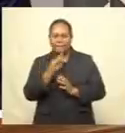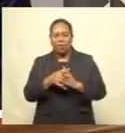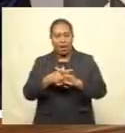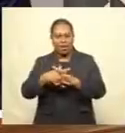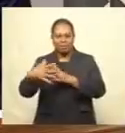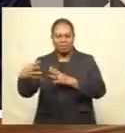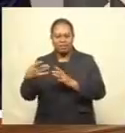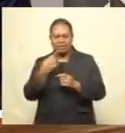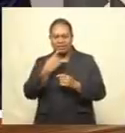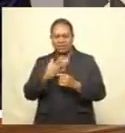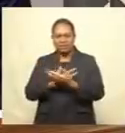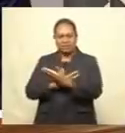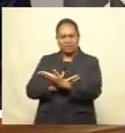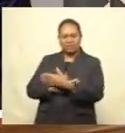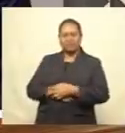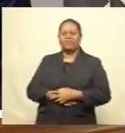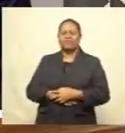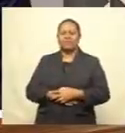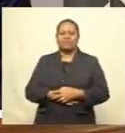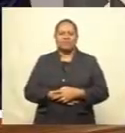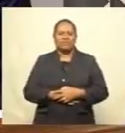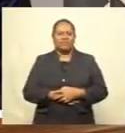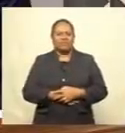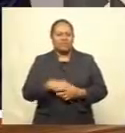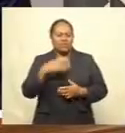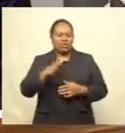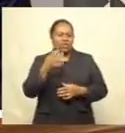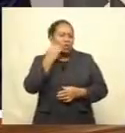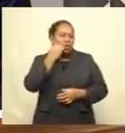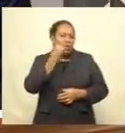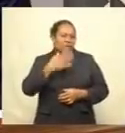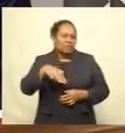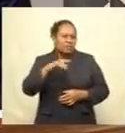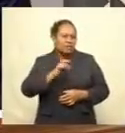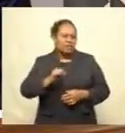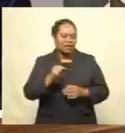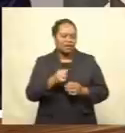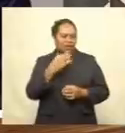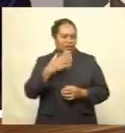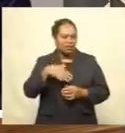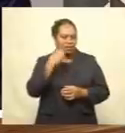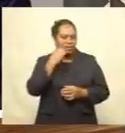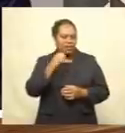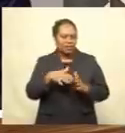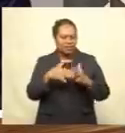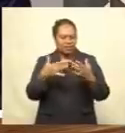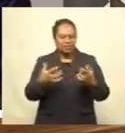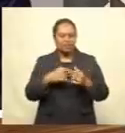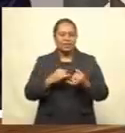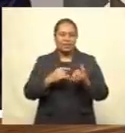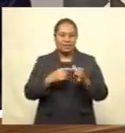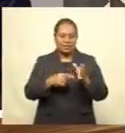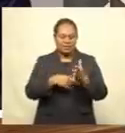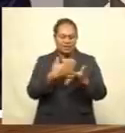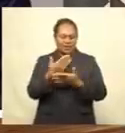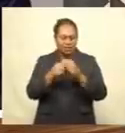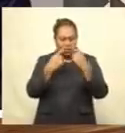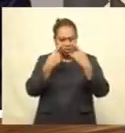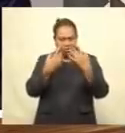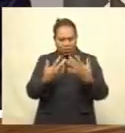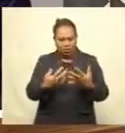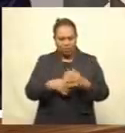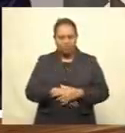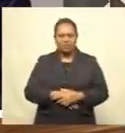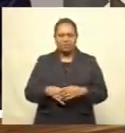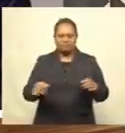in a brutal hit on Blues and All Blacks front rower Nepo Laulala during Saturday's Super Rugby Trans-Tasman